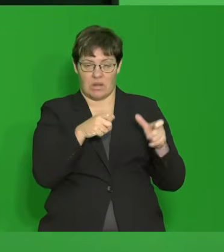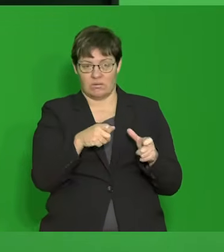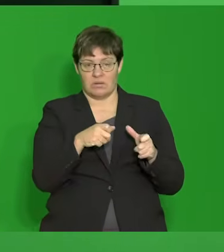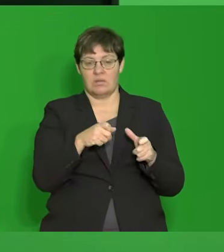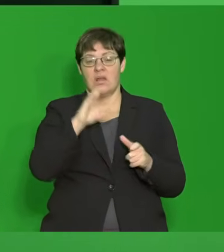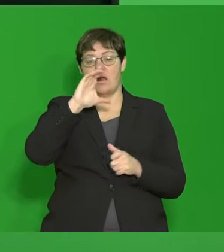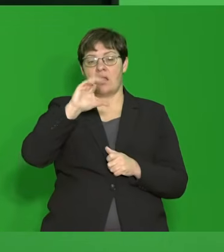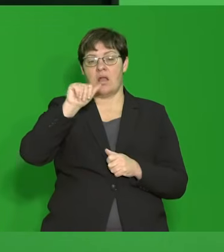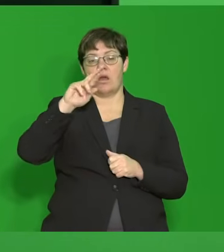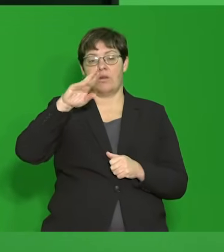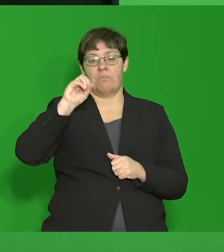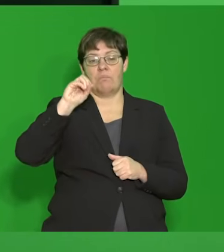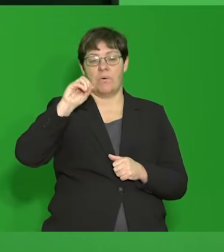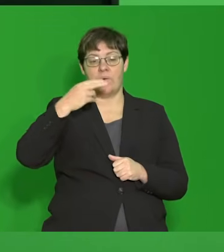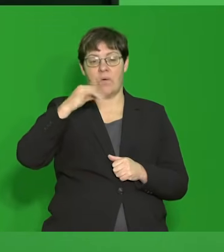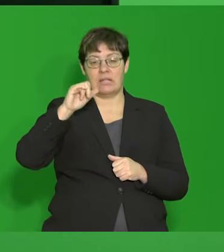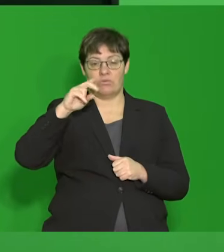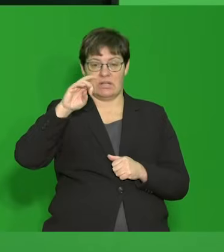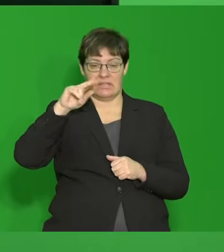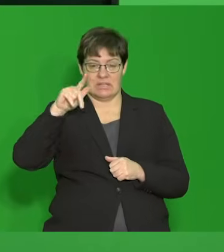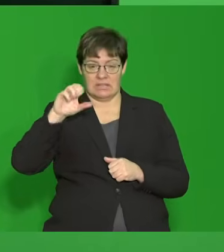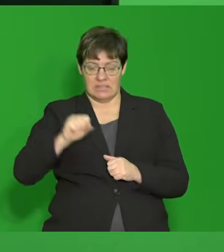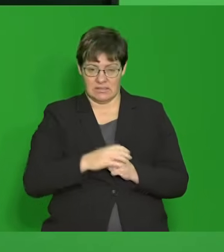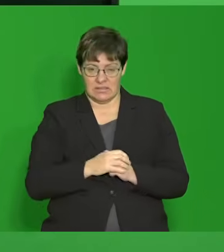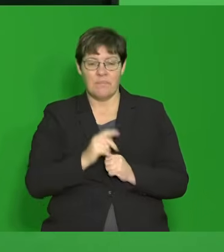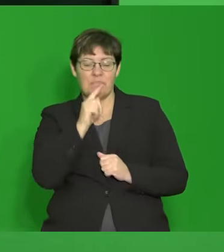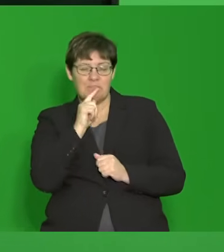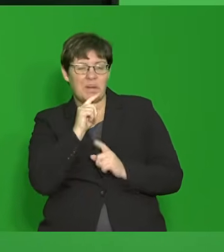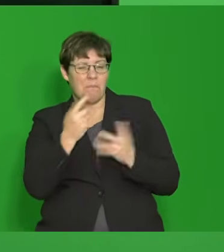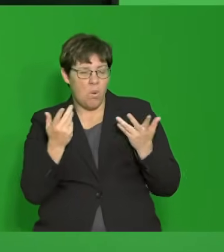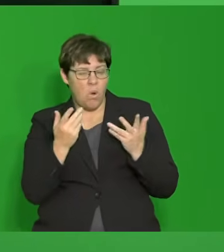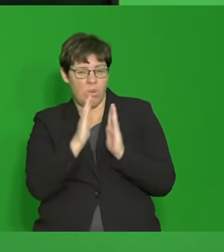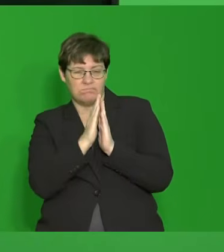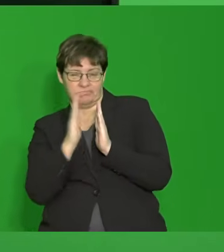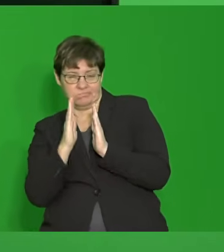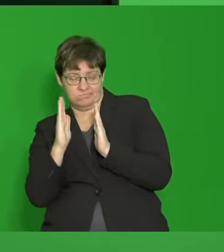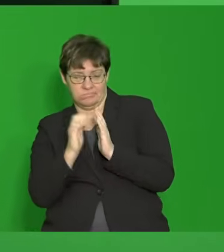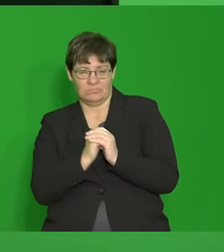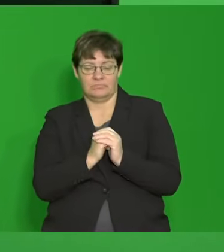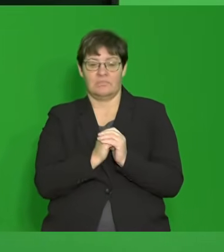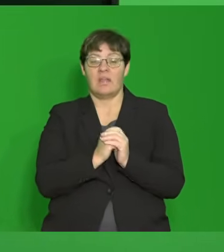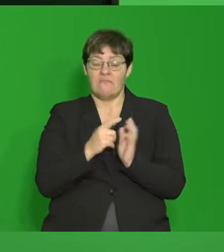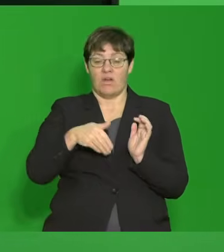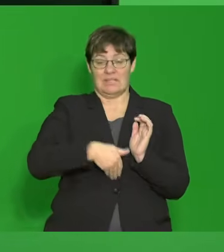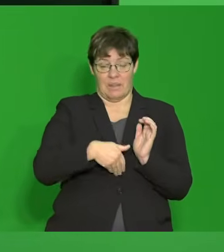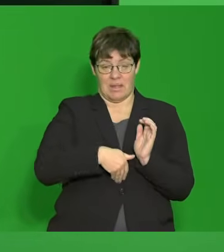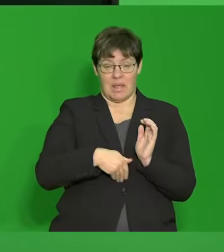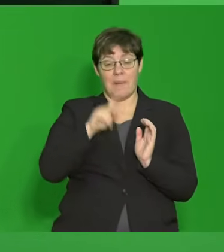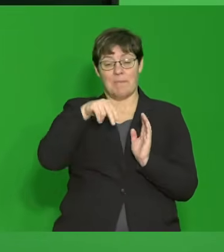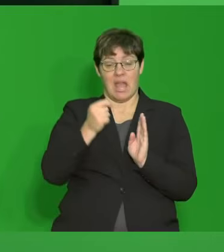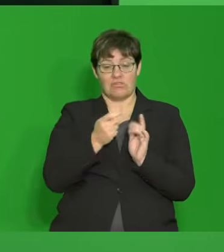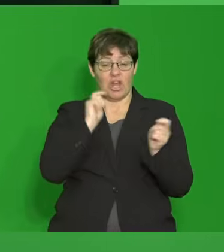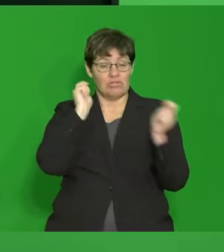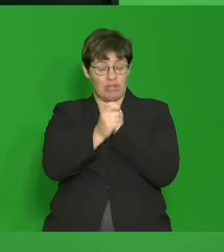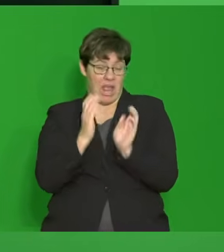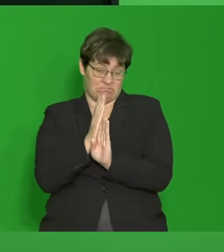your carbohydrates, and the pH in the mouth is slightly alkaline. However, when we move to the stomach, the pH